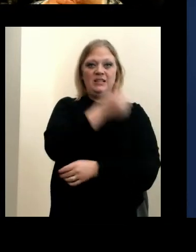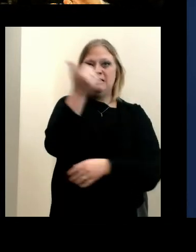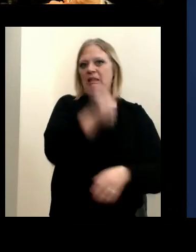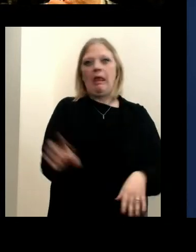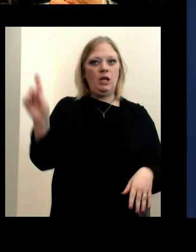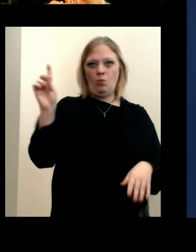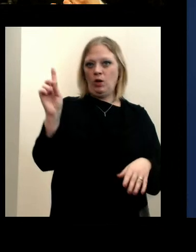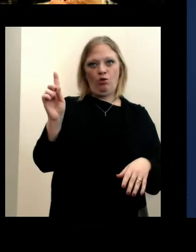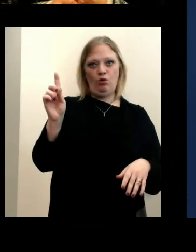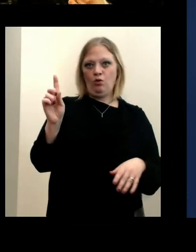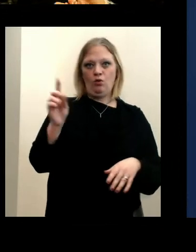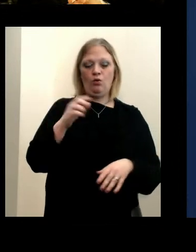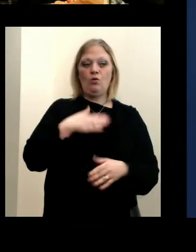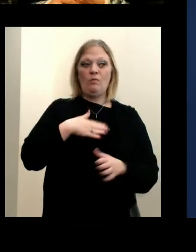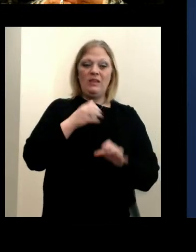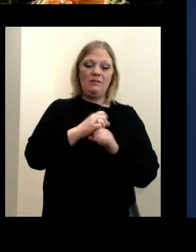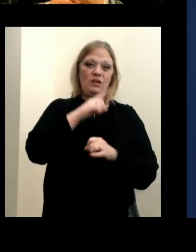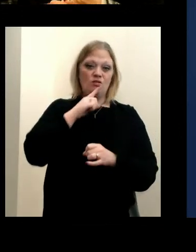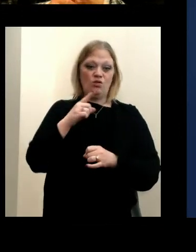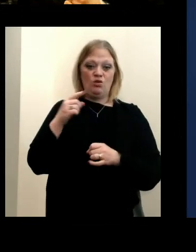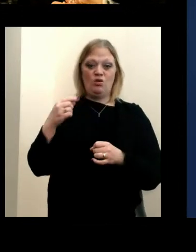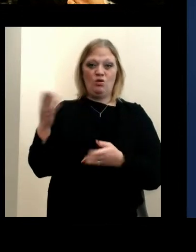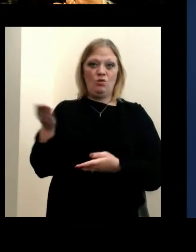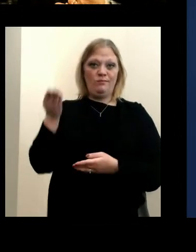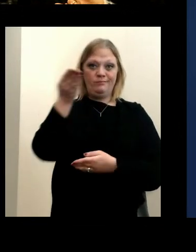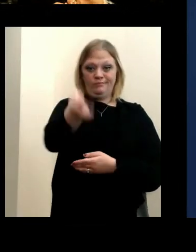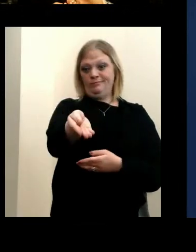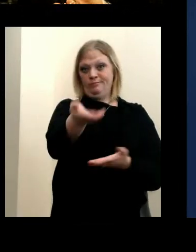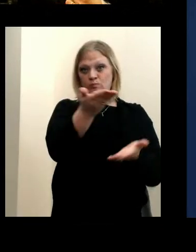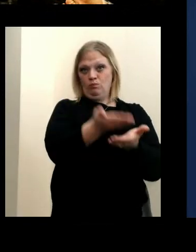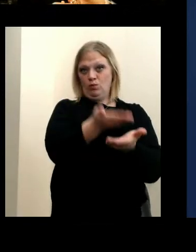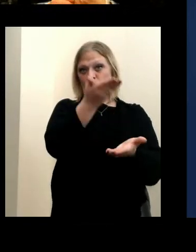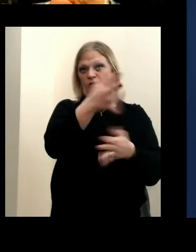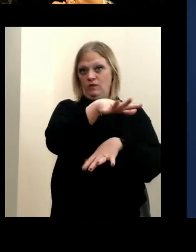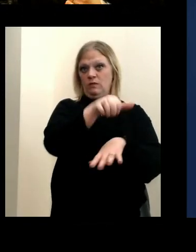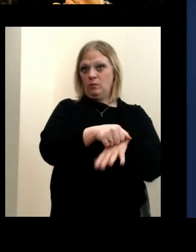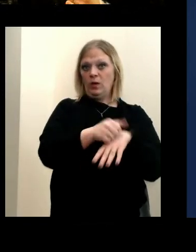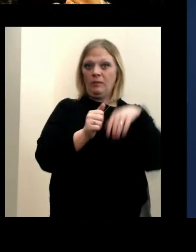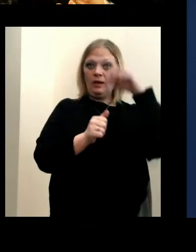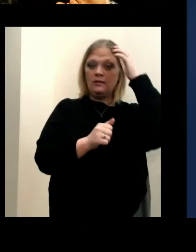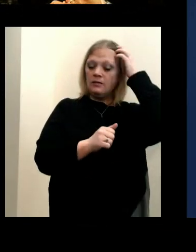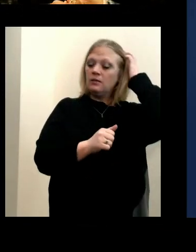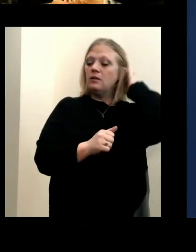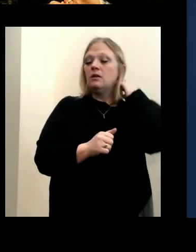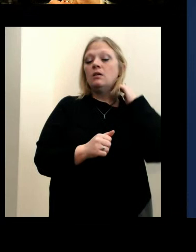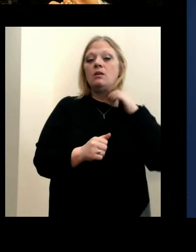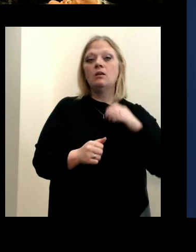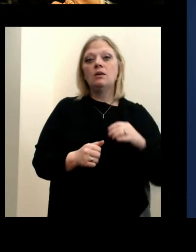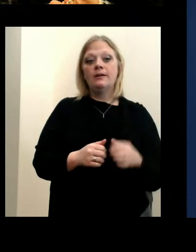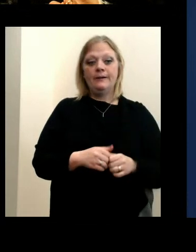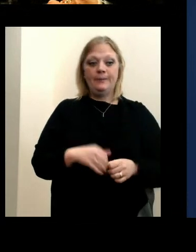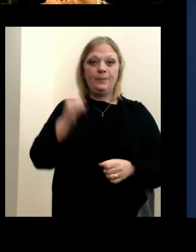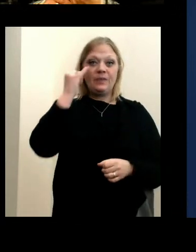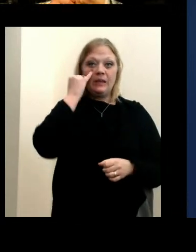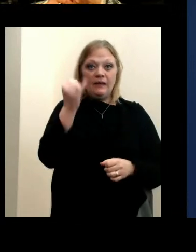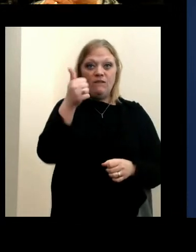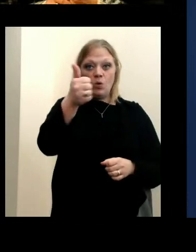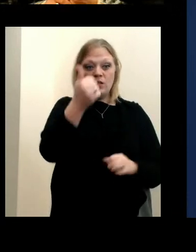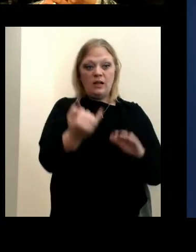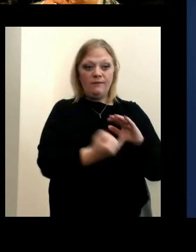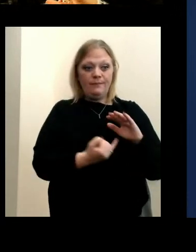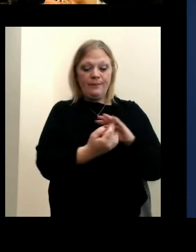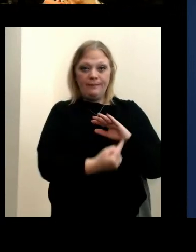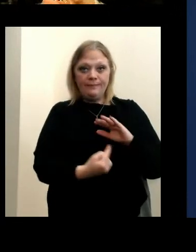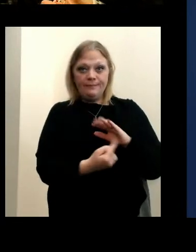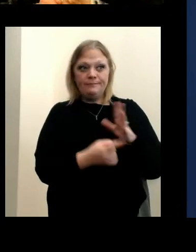make sure that you bring in proof of your vaccine appointments. If you are in isolation or quarantine because